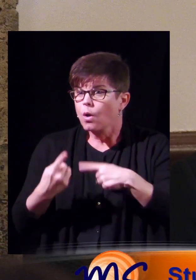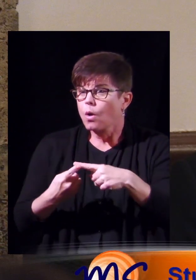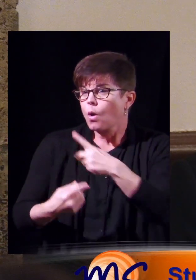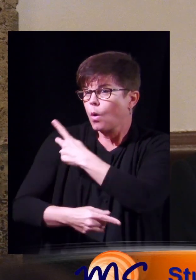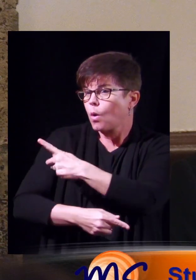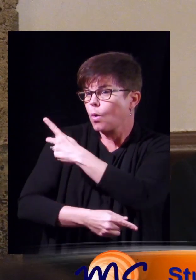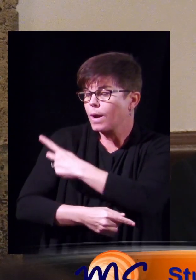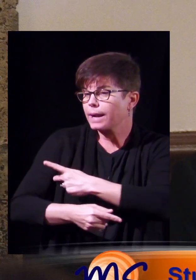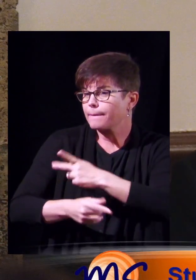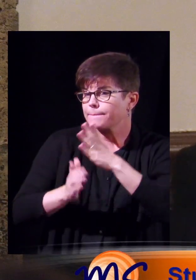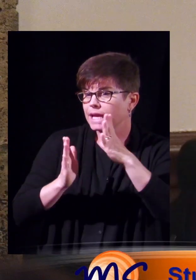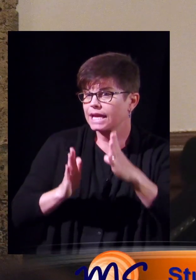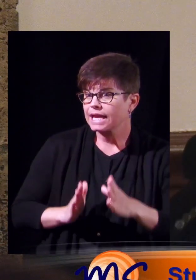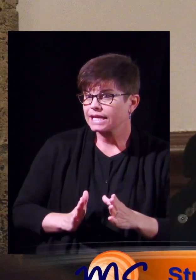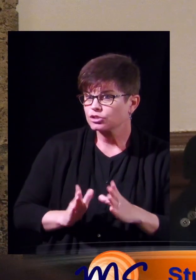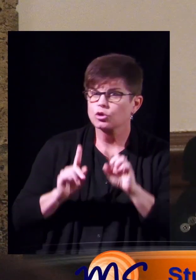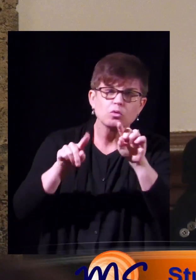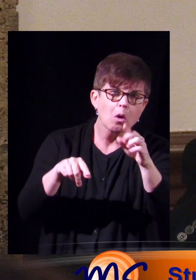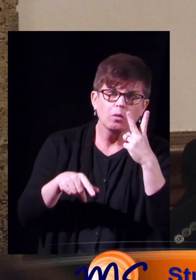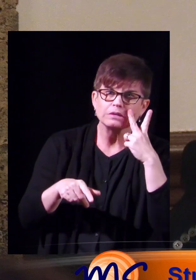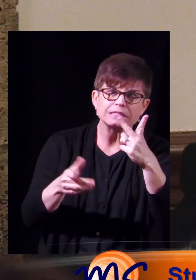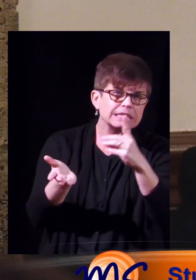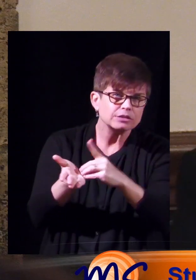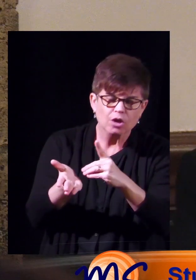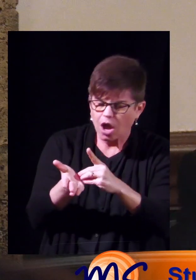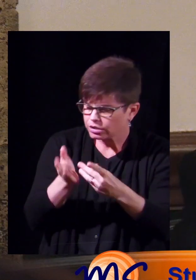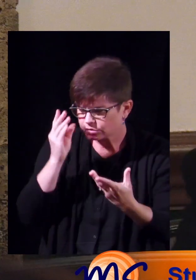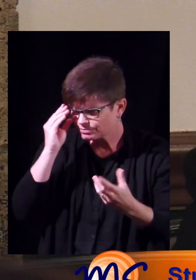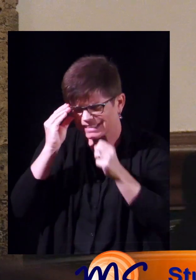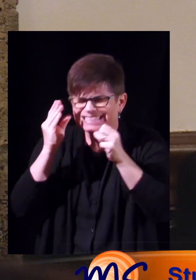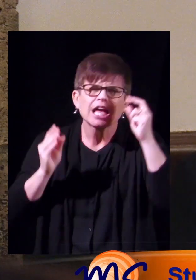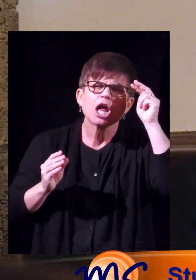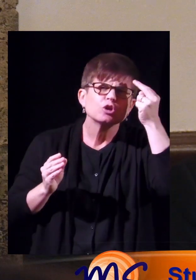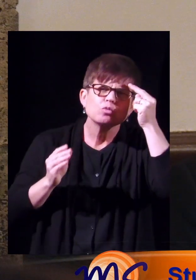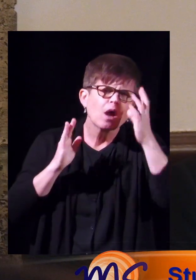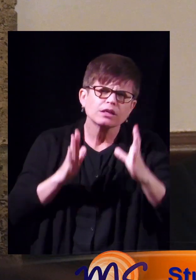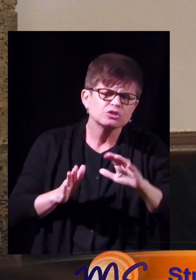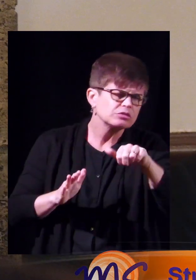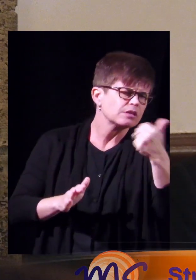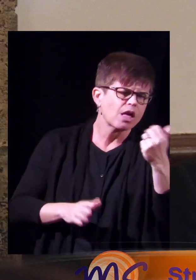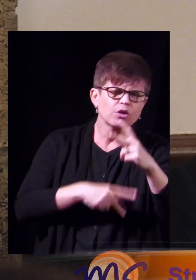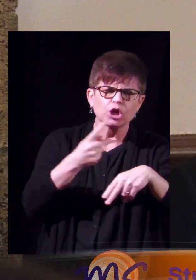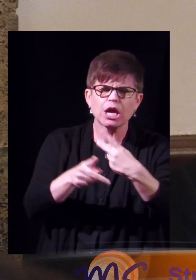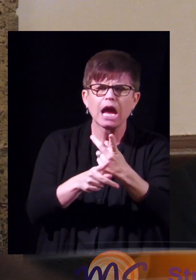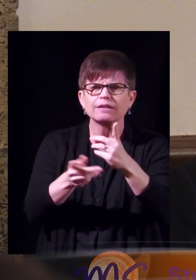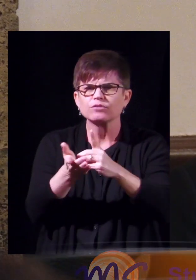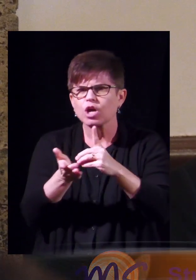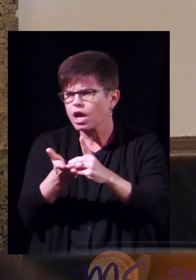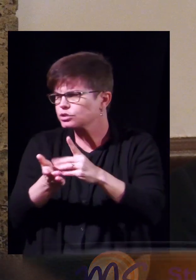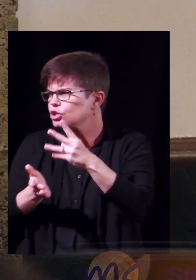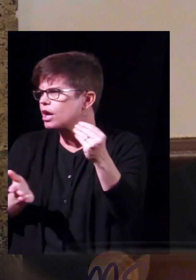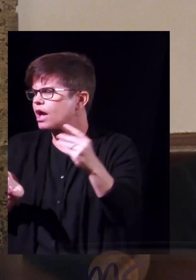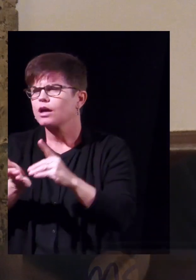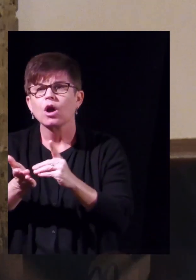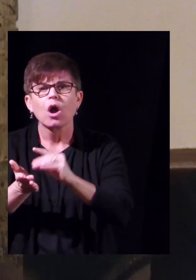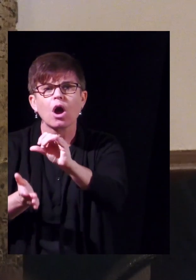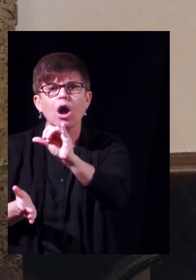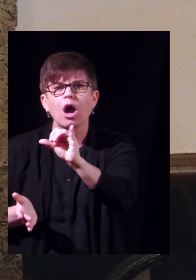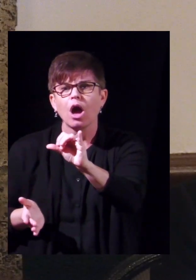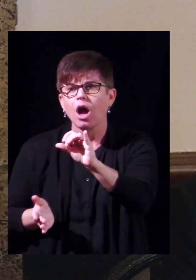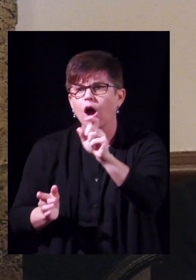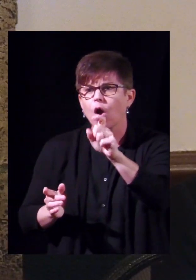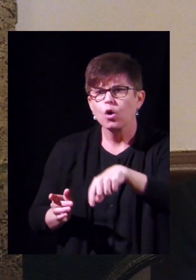runs into going to see a doctor, not a neurologist, but another type of doctor, and that doctor says, "Oh, you need to be